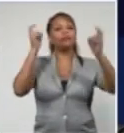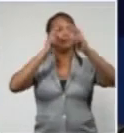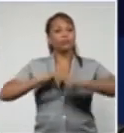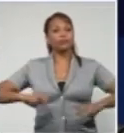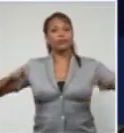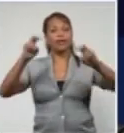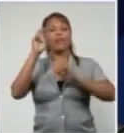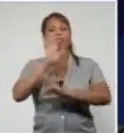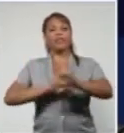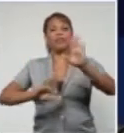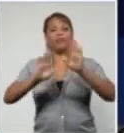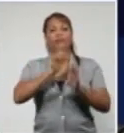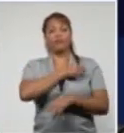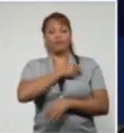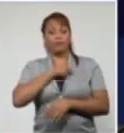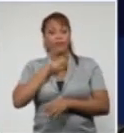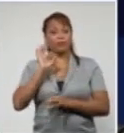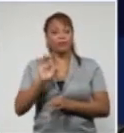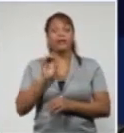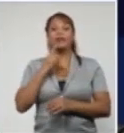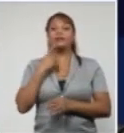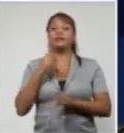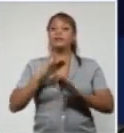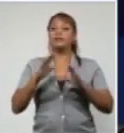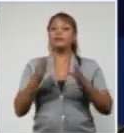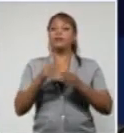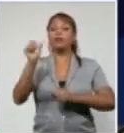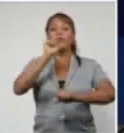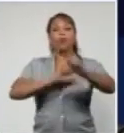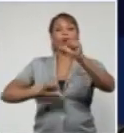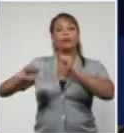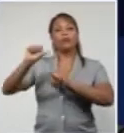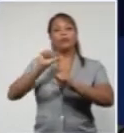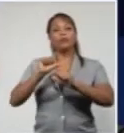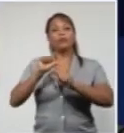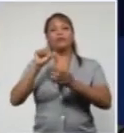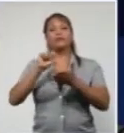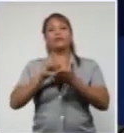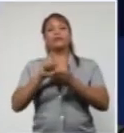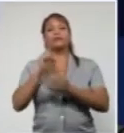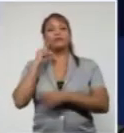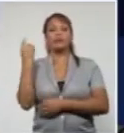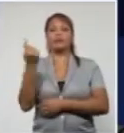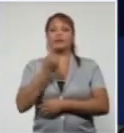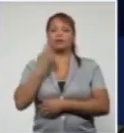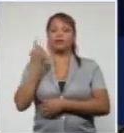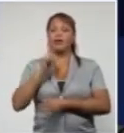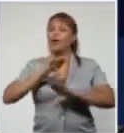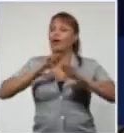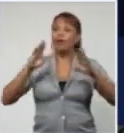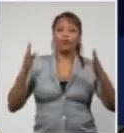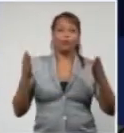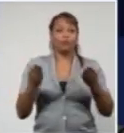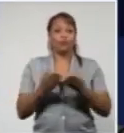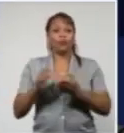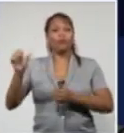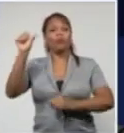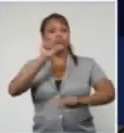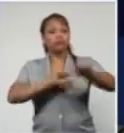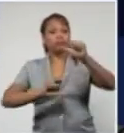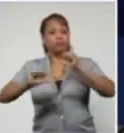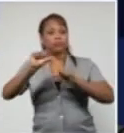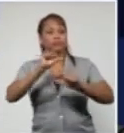the Fructuoso Rodriguez Hospital, the ICA Laboratories, and Ciego de Avila's